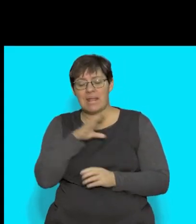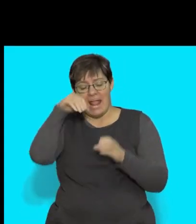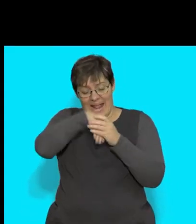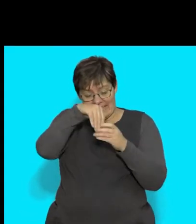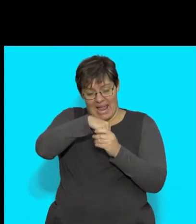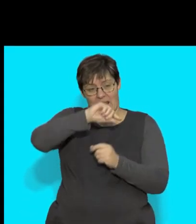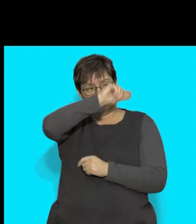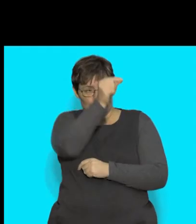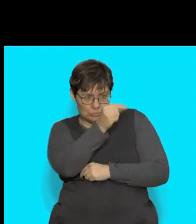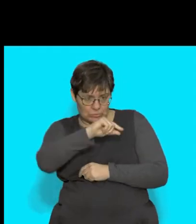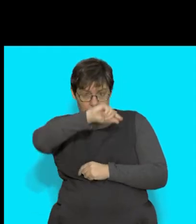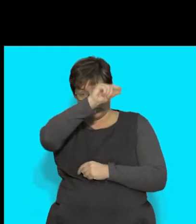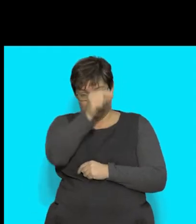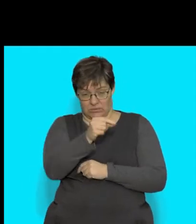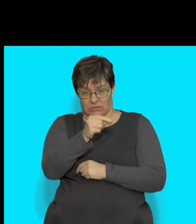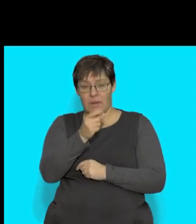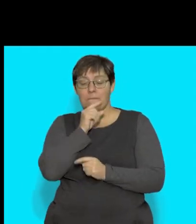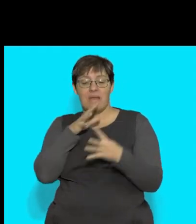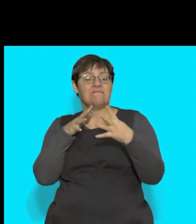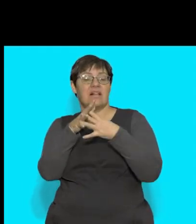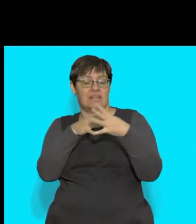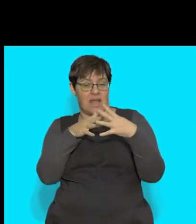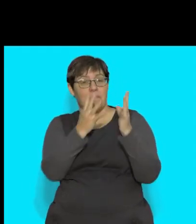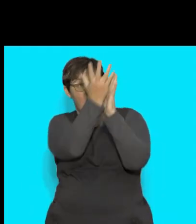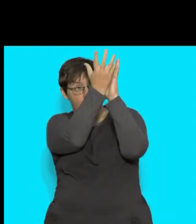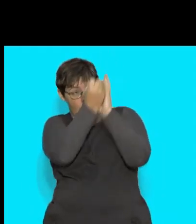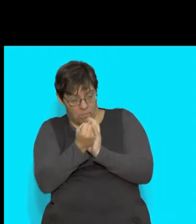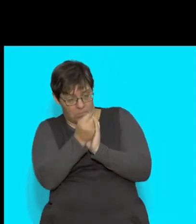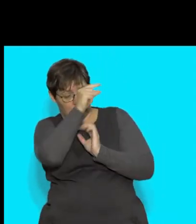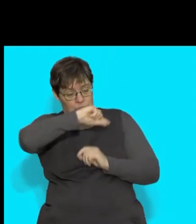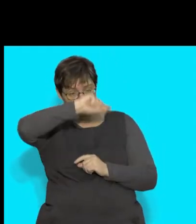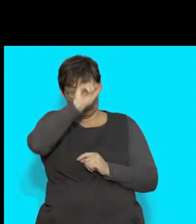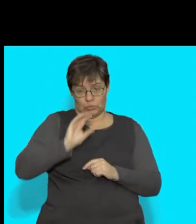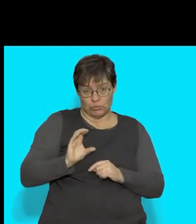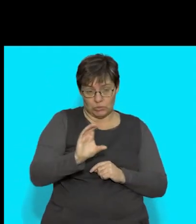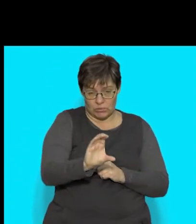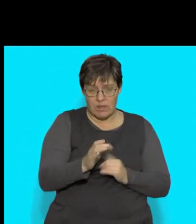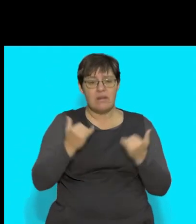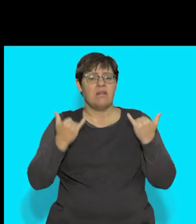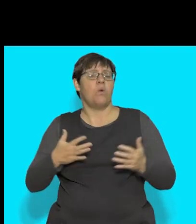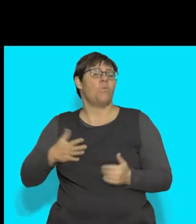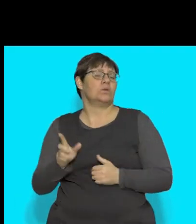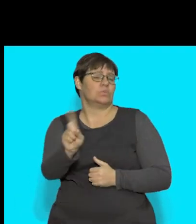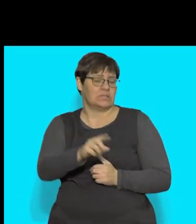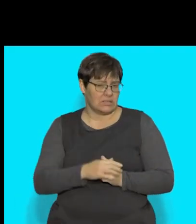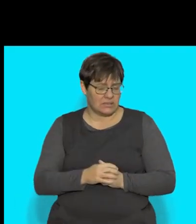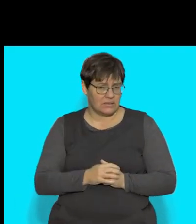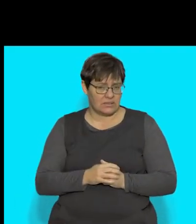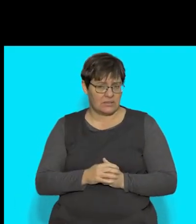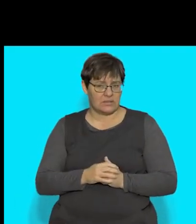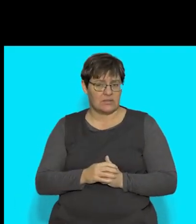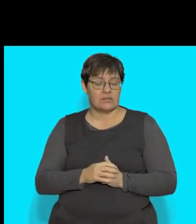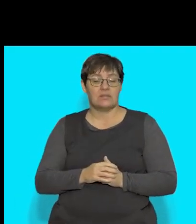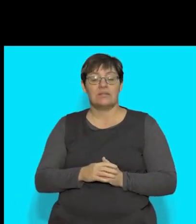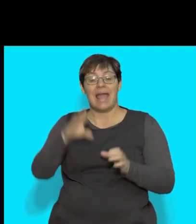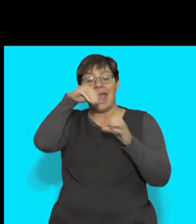exactly what it's going to do. So guys, if I'm in the tubes, right, if I've got filter in